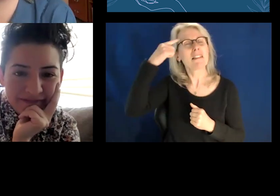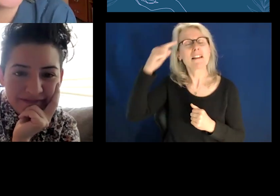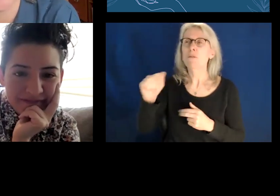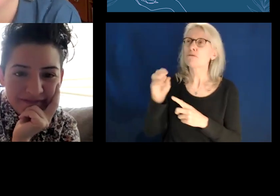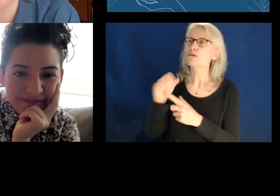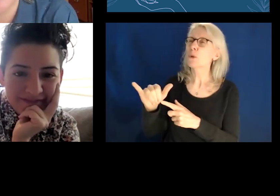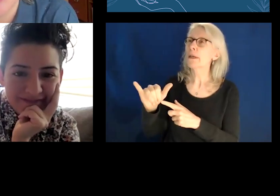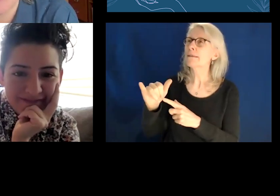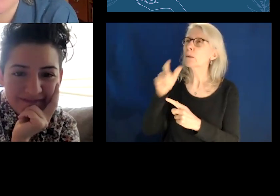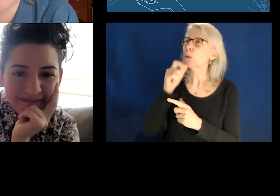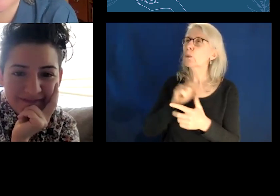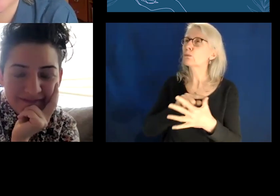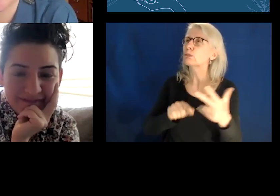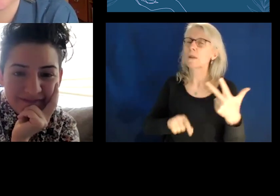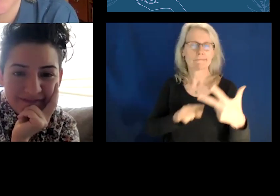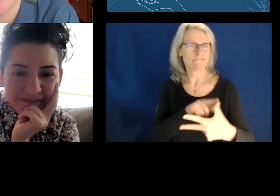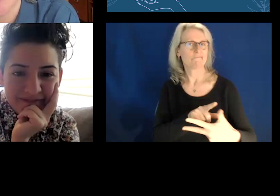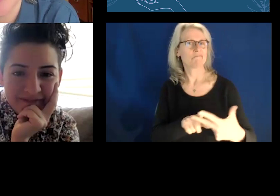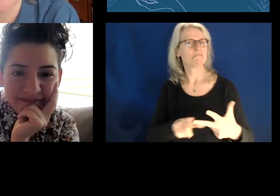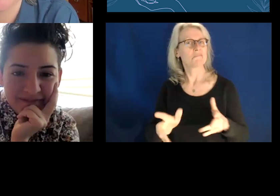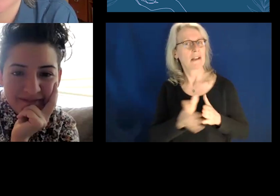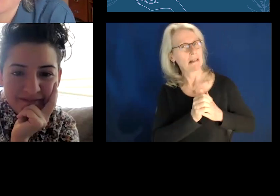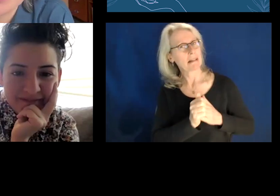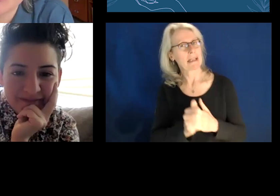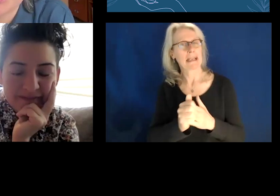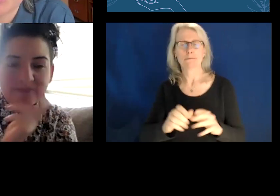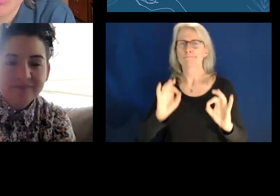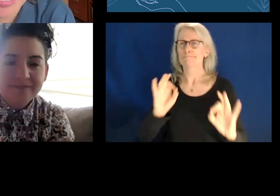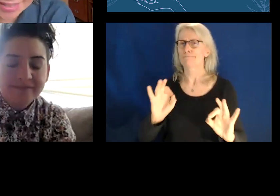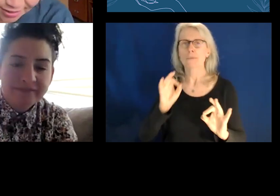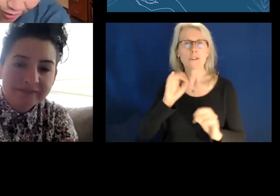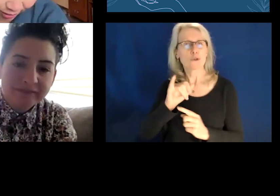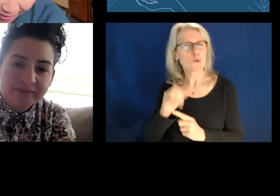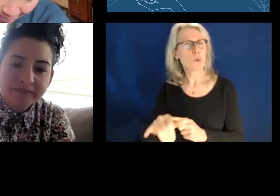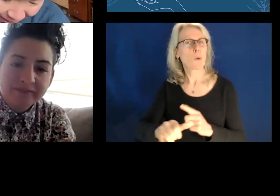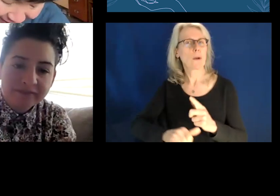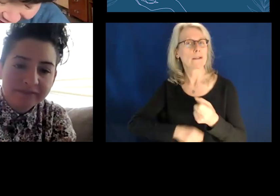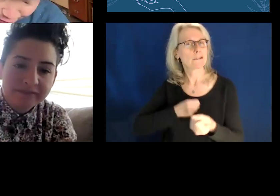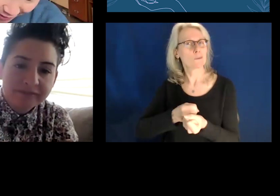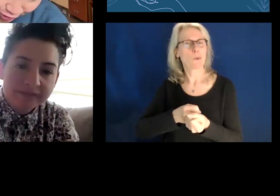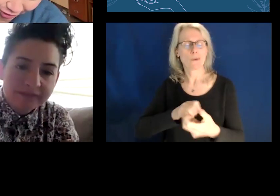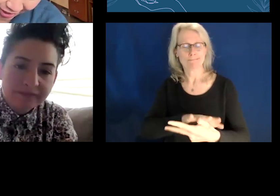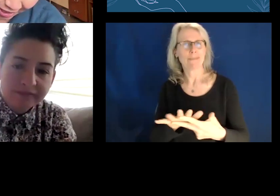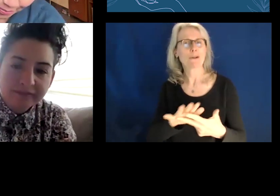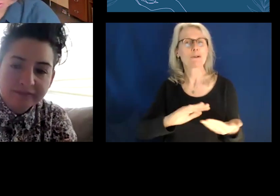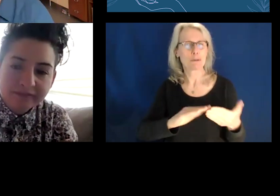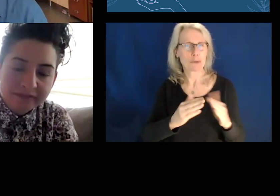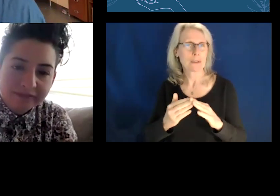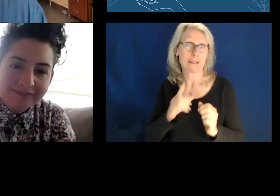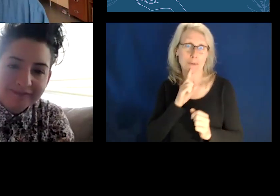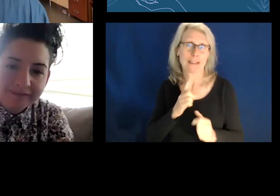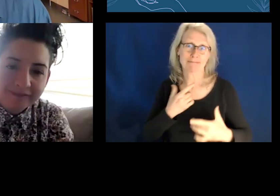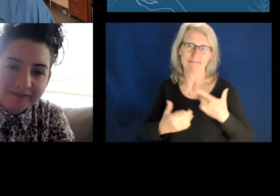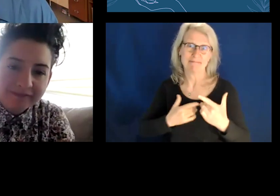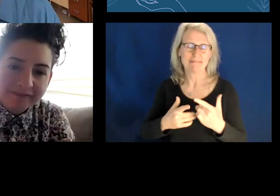I can just see them leading their processes and their rooms and being champions for their communities. And so it's such a pleasure to be able